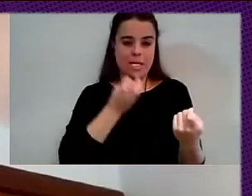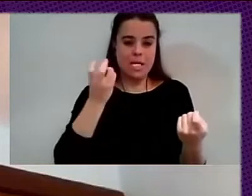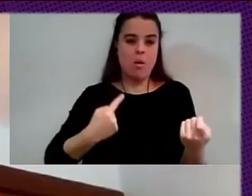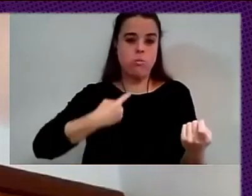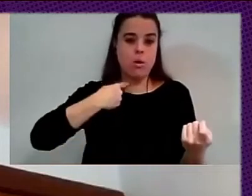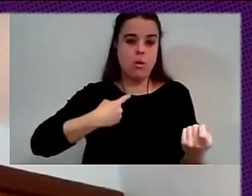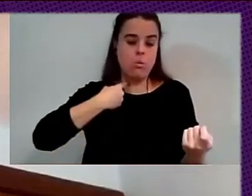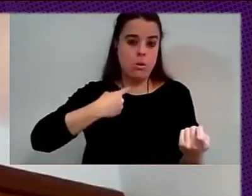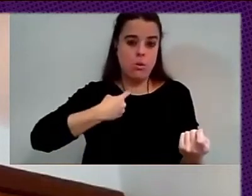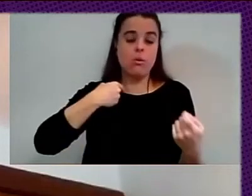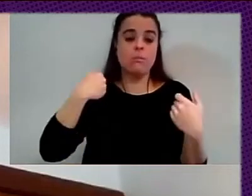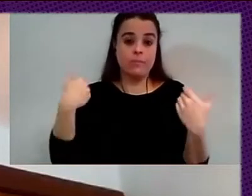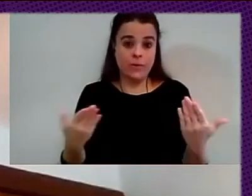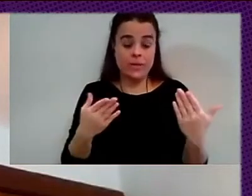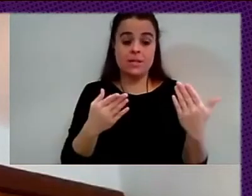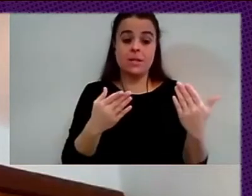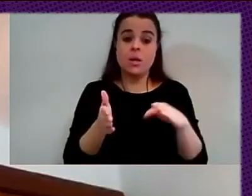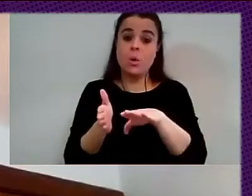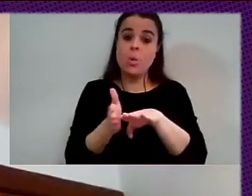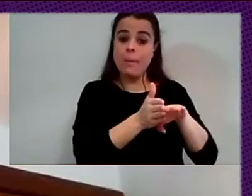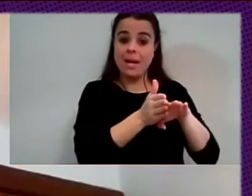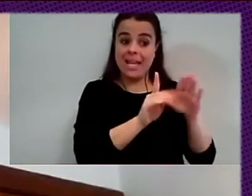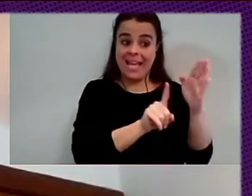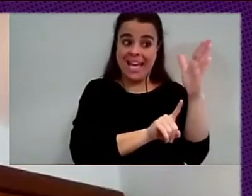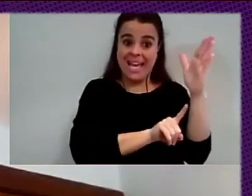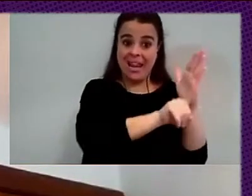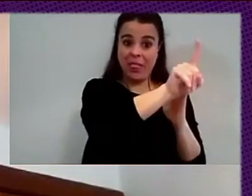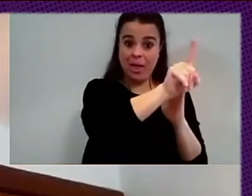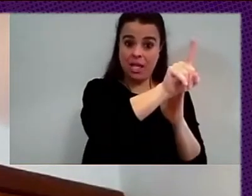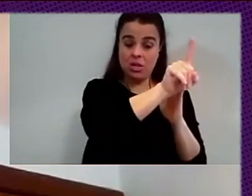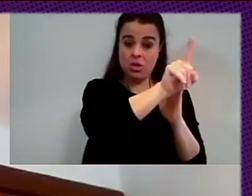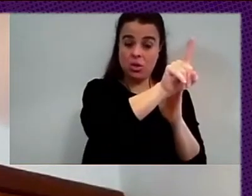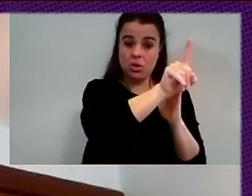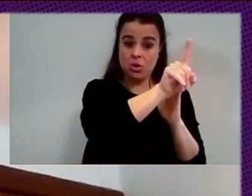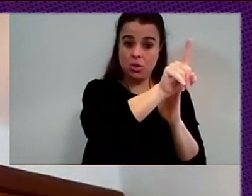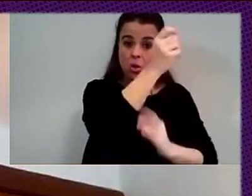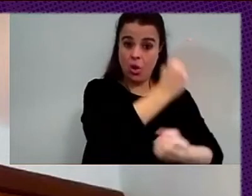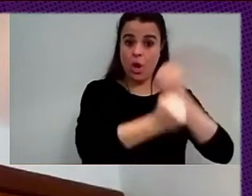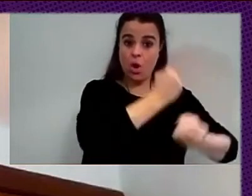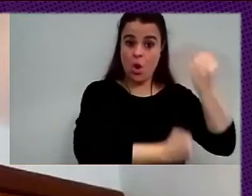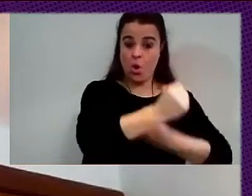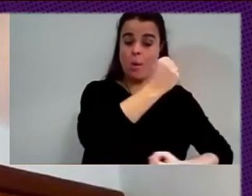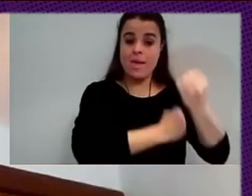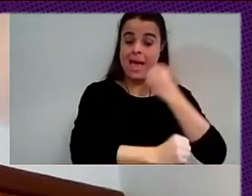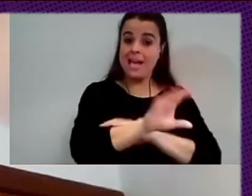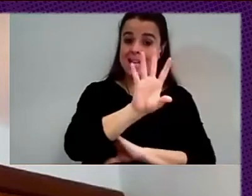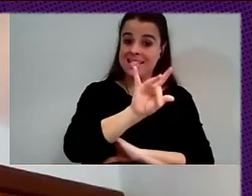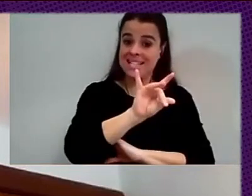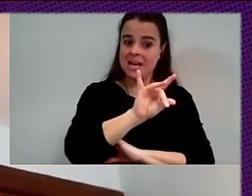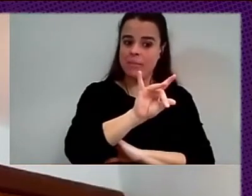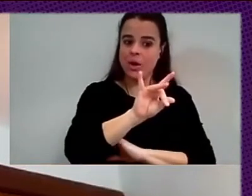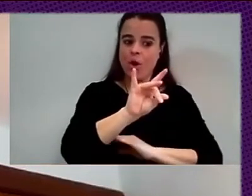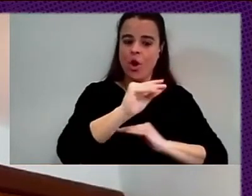that growing the economies are unsustainable on both accounts, and that there's a relationship between the